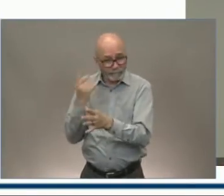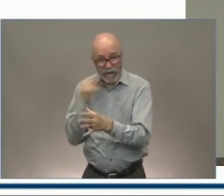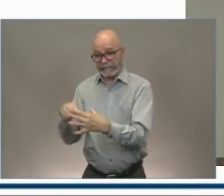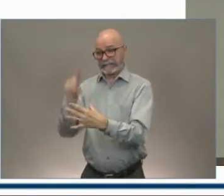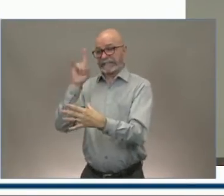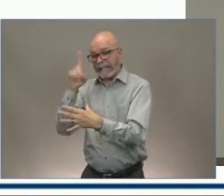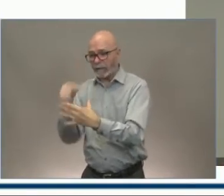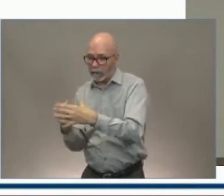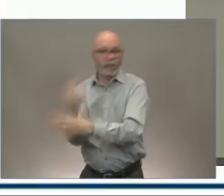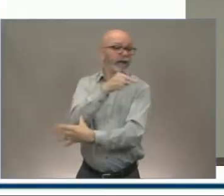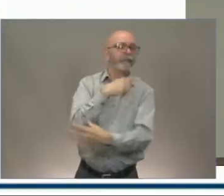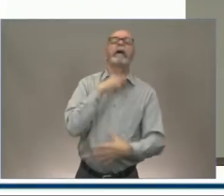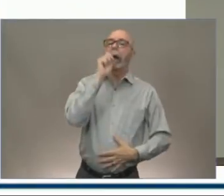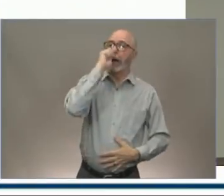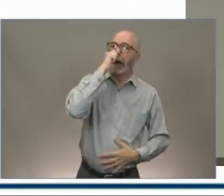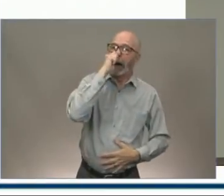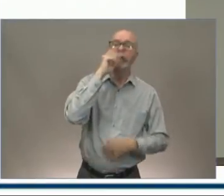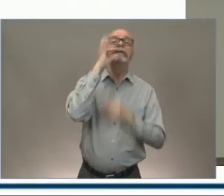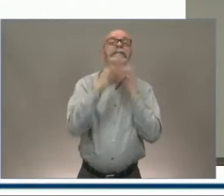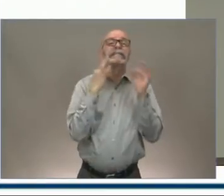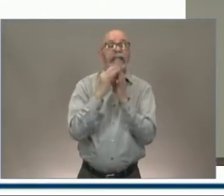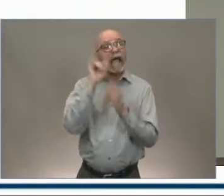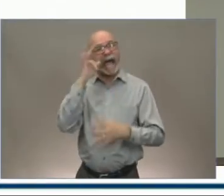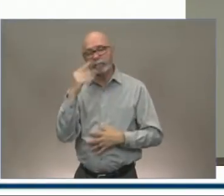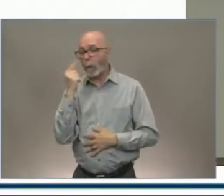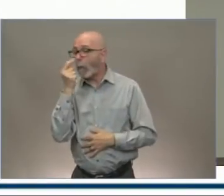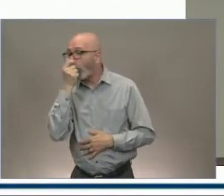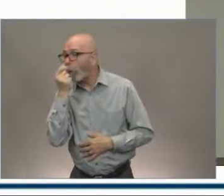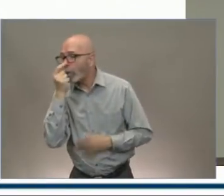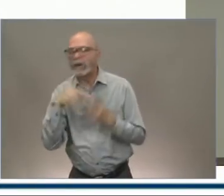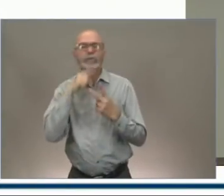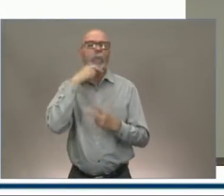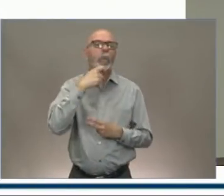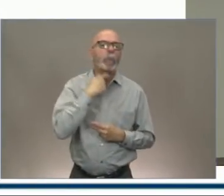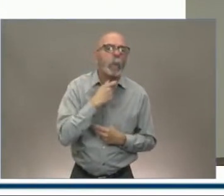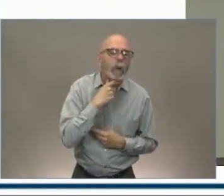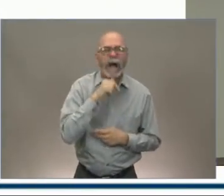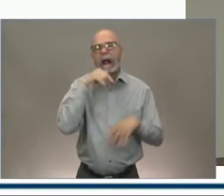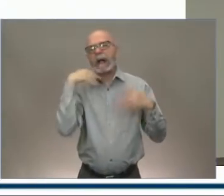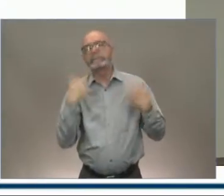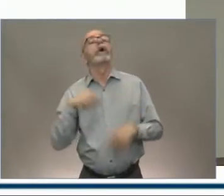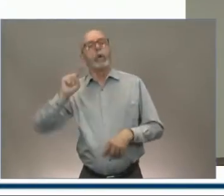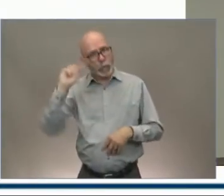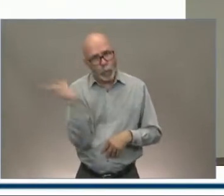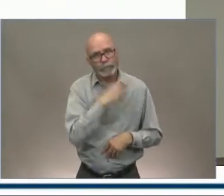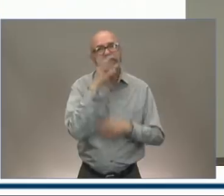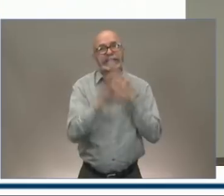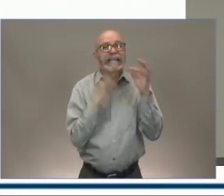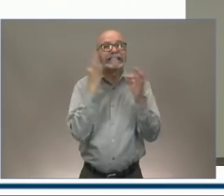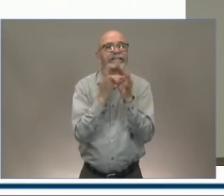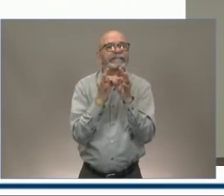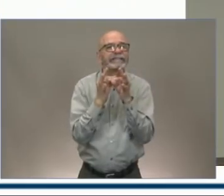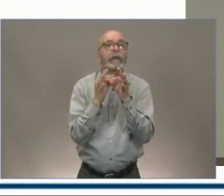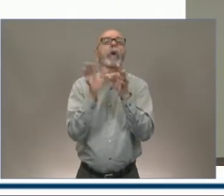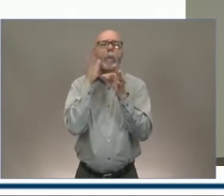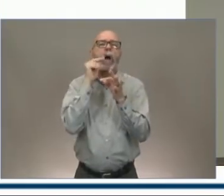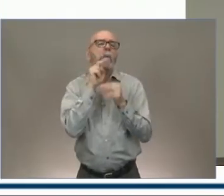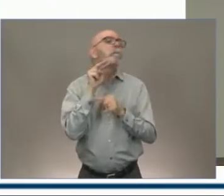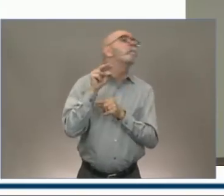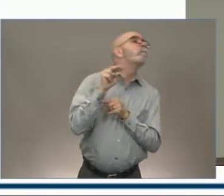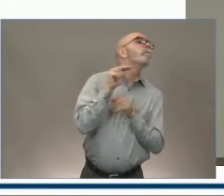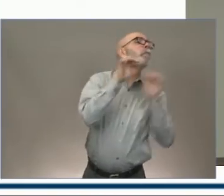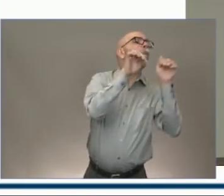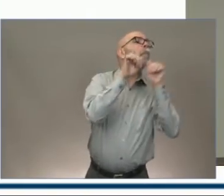on, get tested right away. I do see better days ahead. We are forecasting a consistent and higher volume of